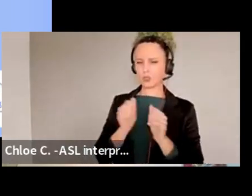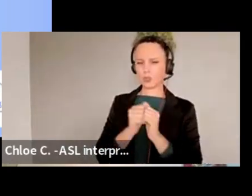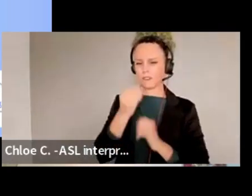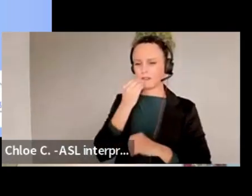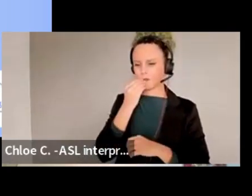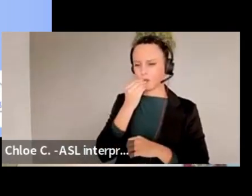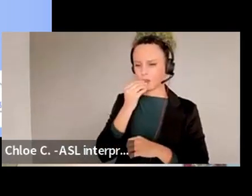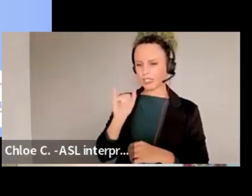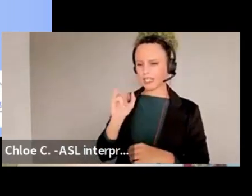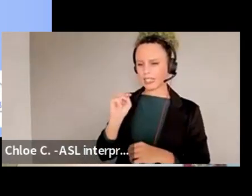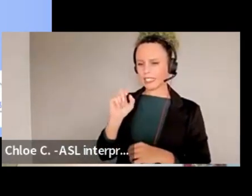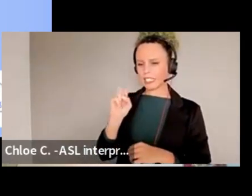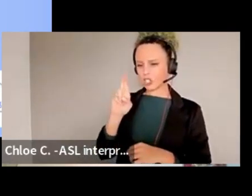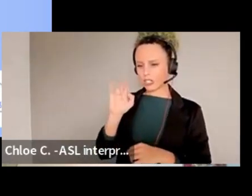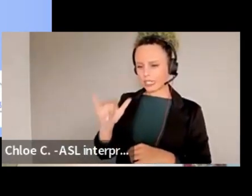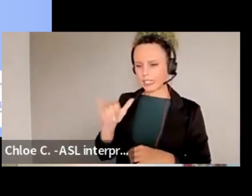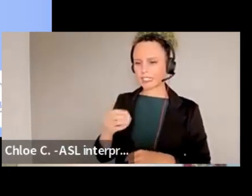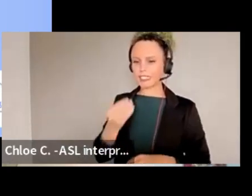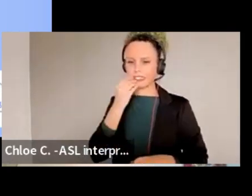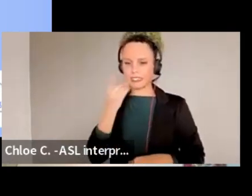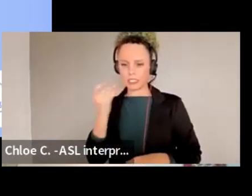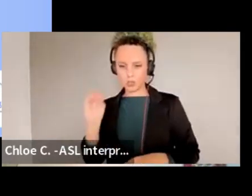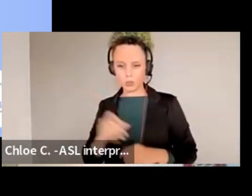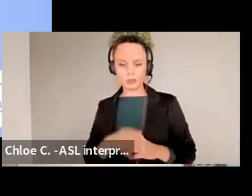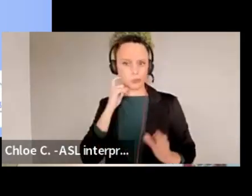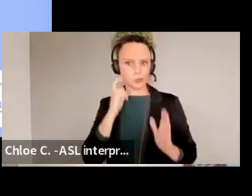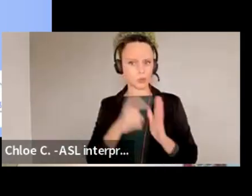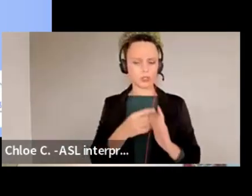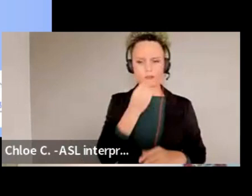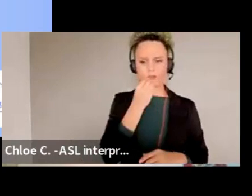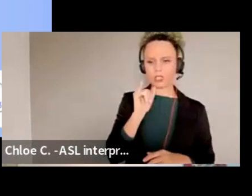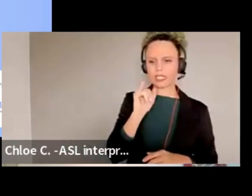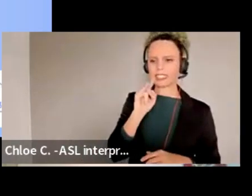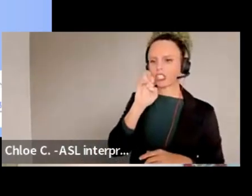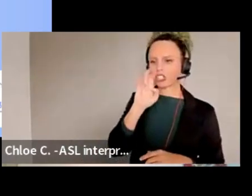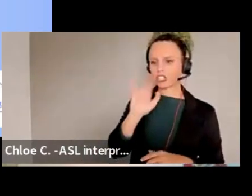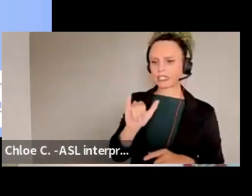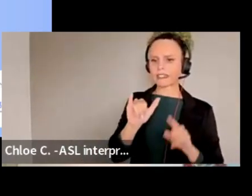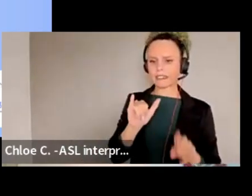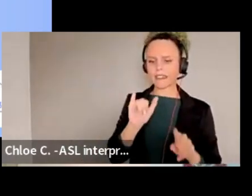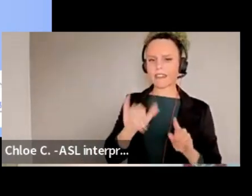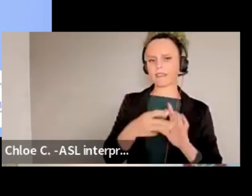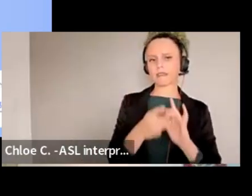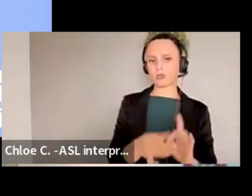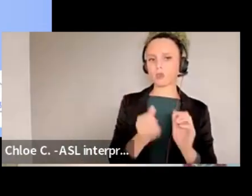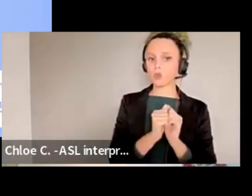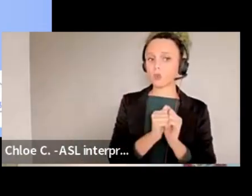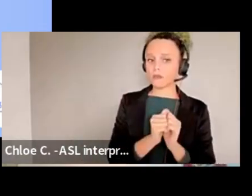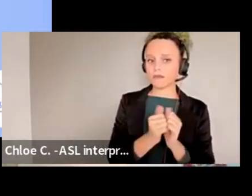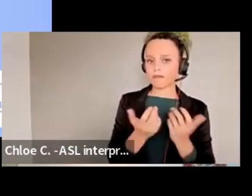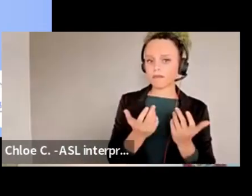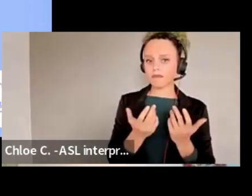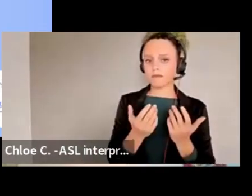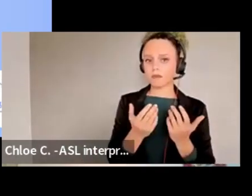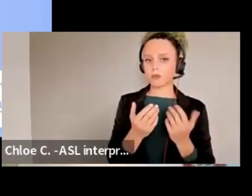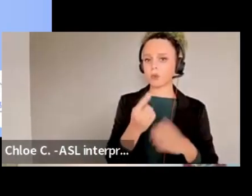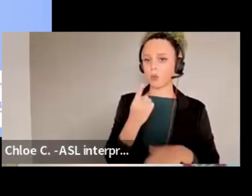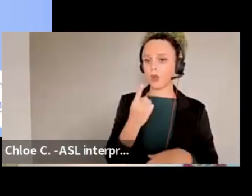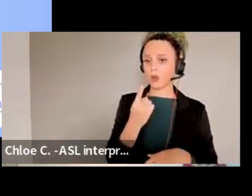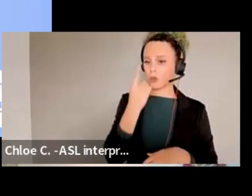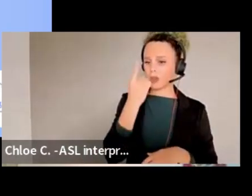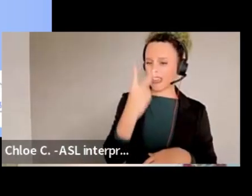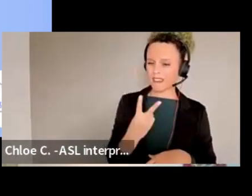So when we start looking at the intersection of food insecurity and eating disorder, we see that